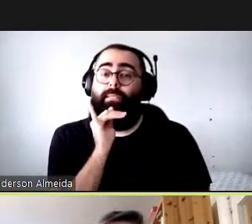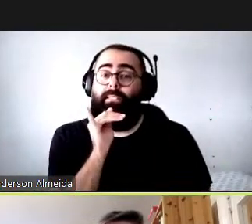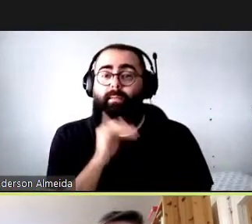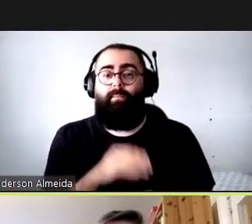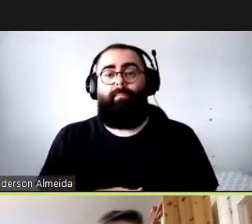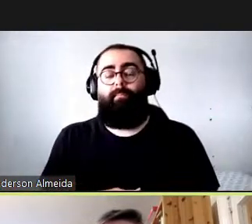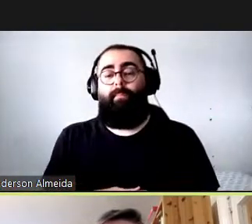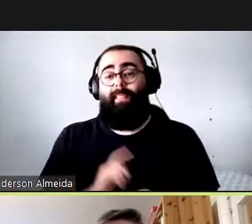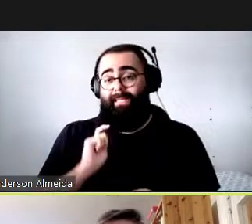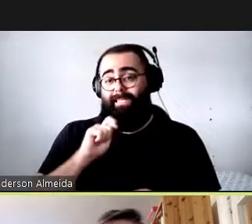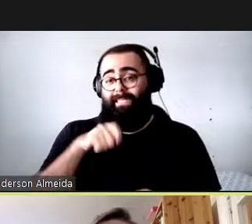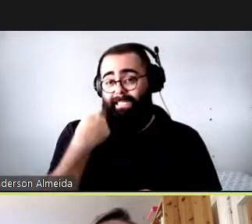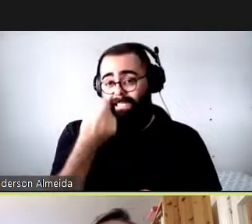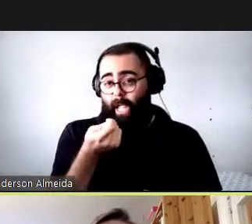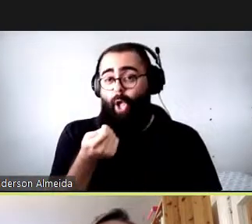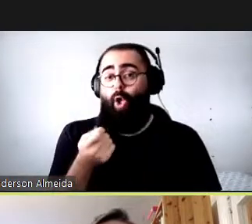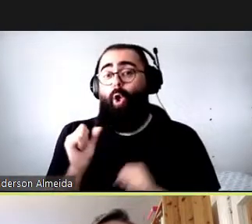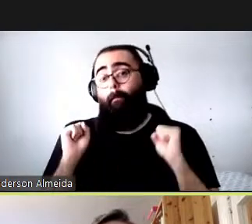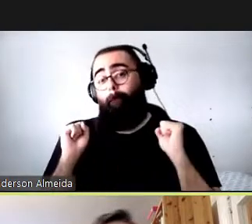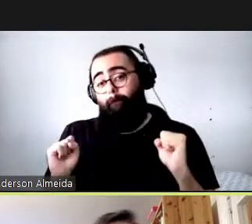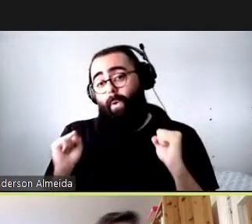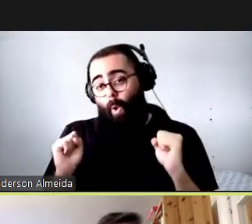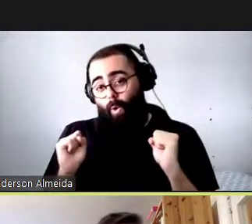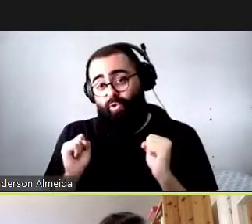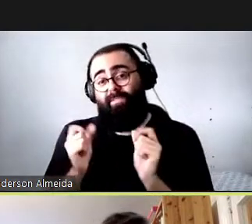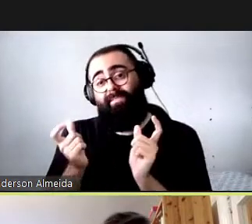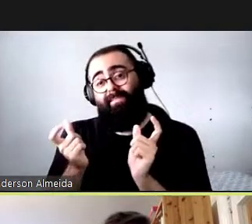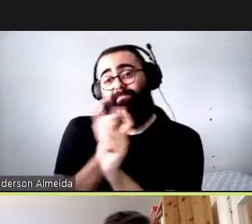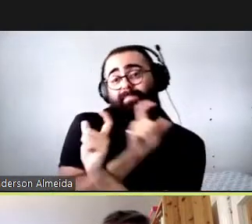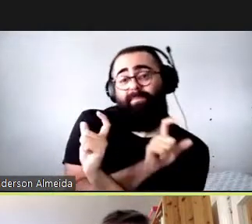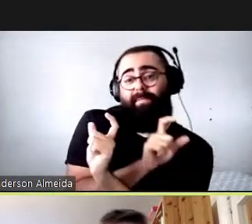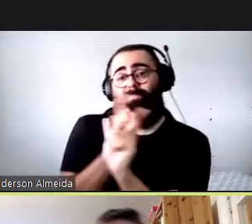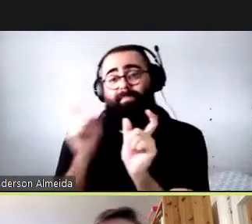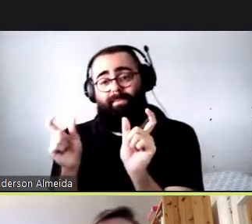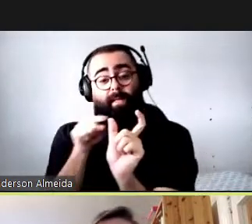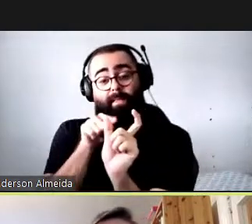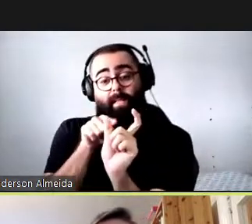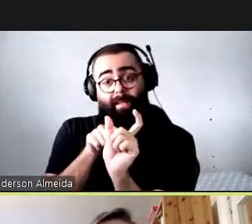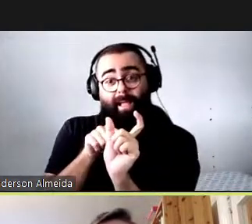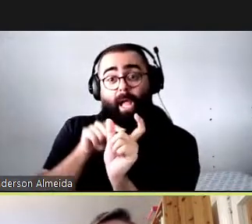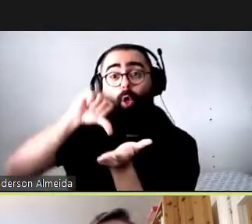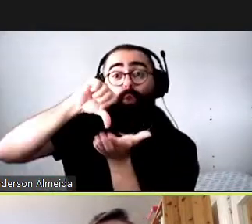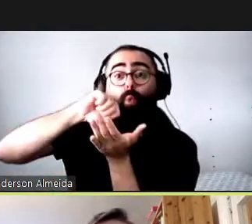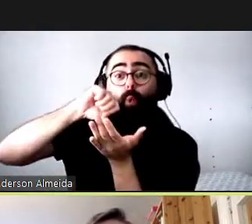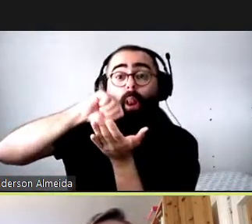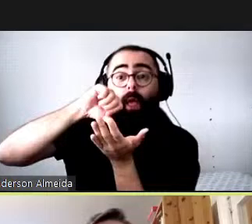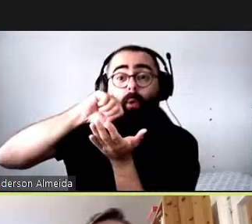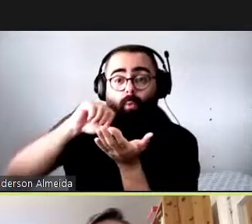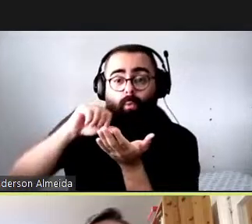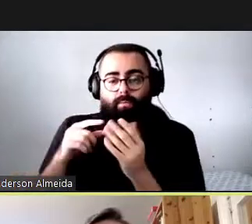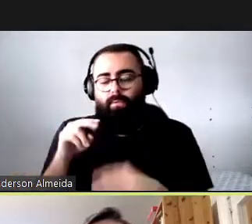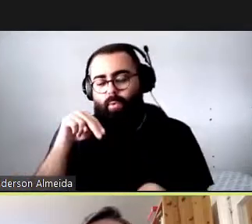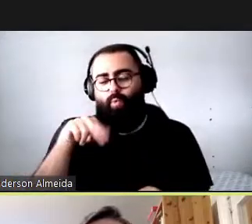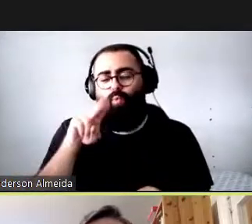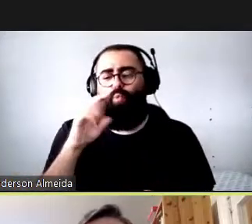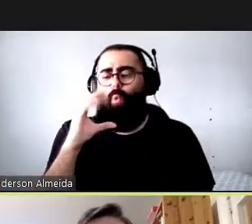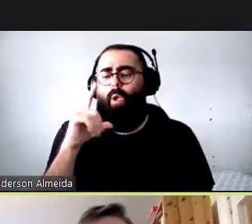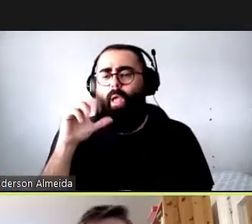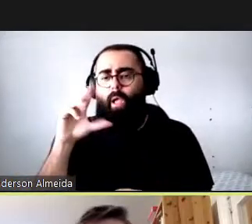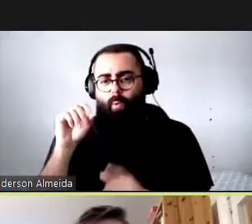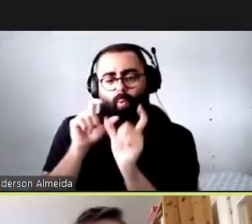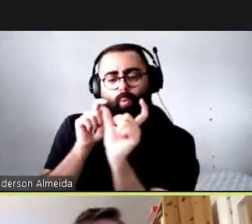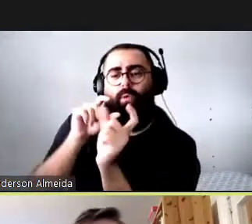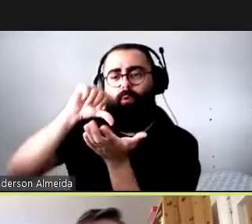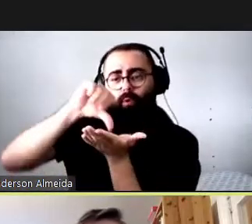the word that it's modifying or it can precede it. So we took advantage of this in designing our stimuli.